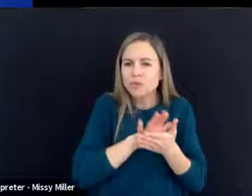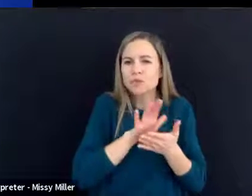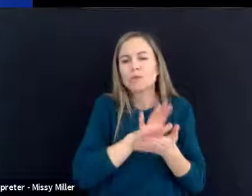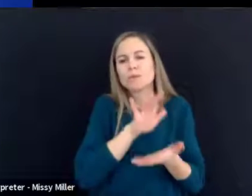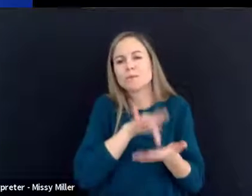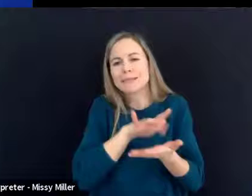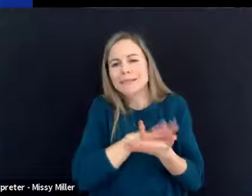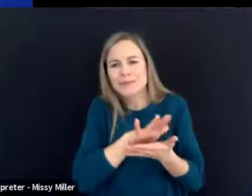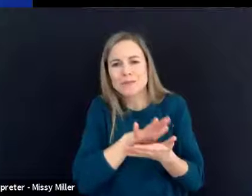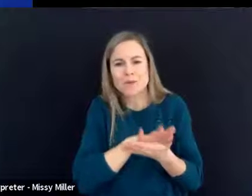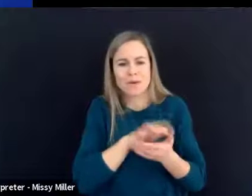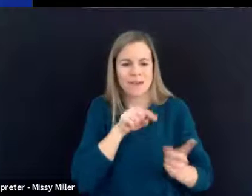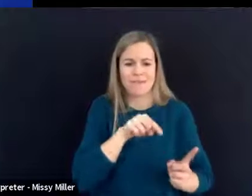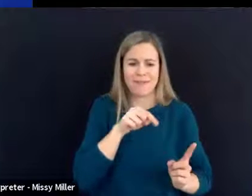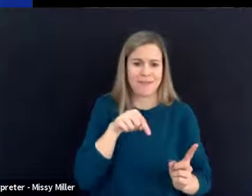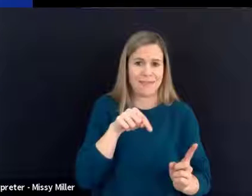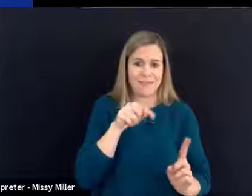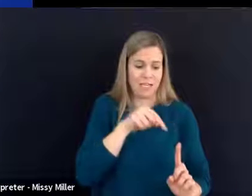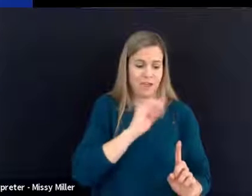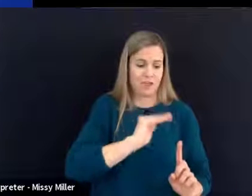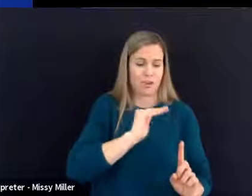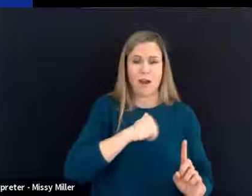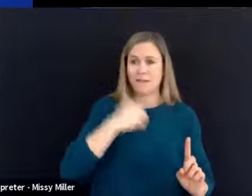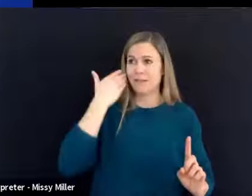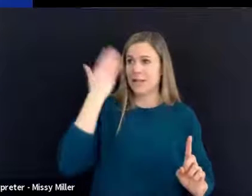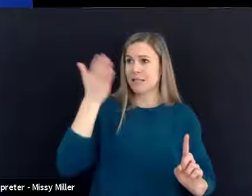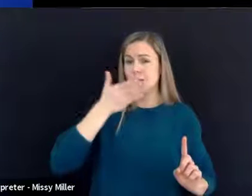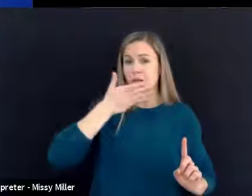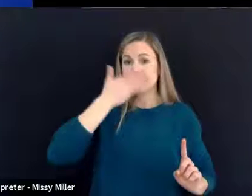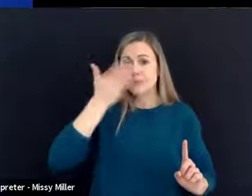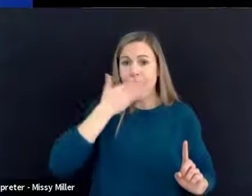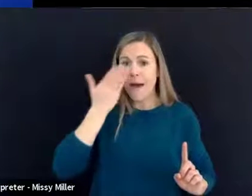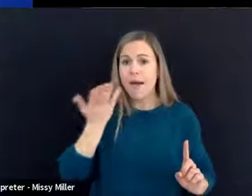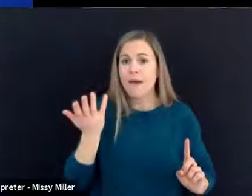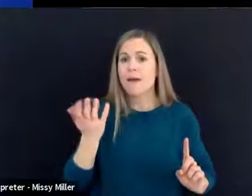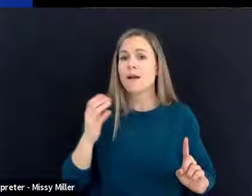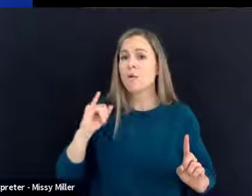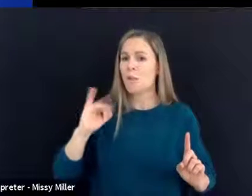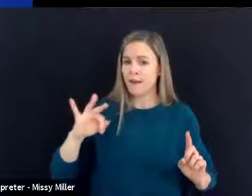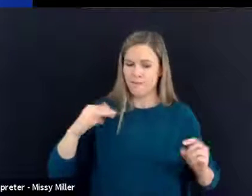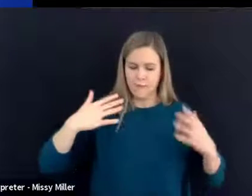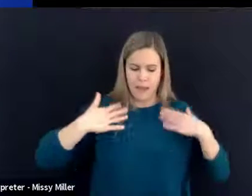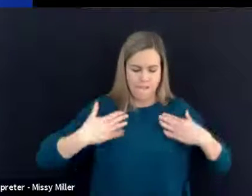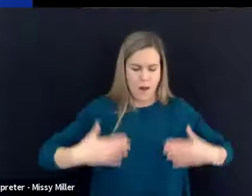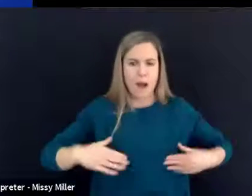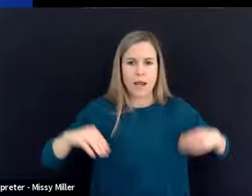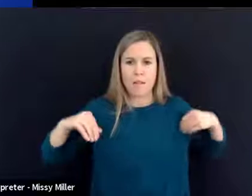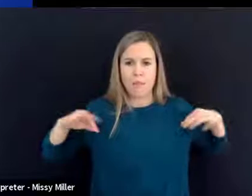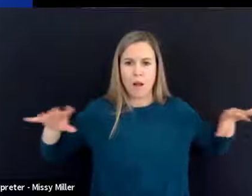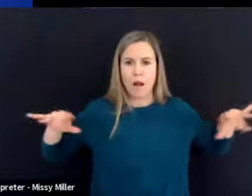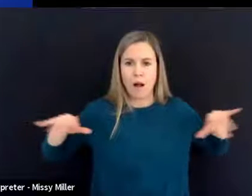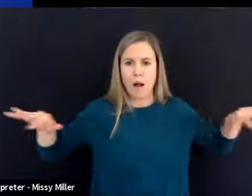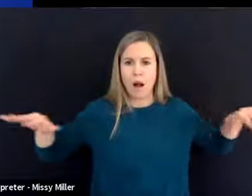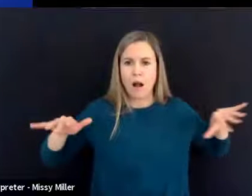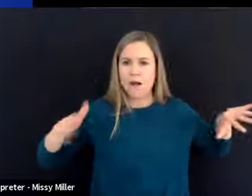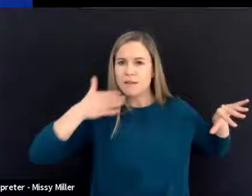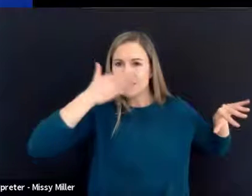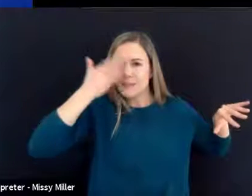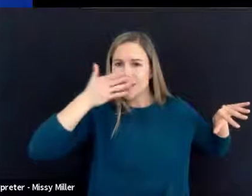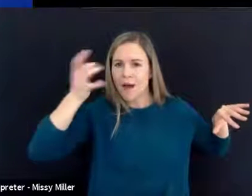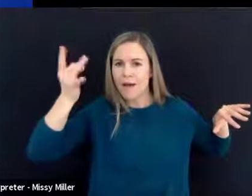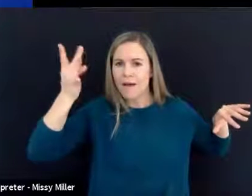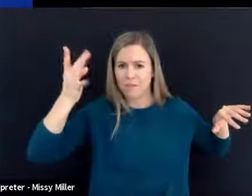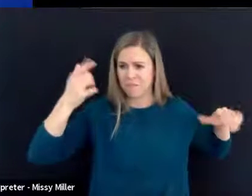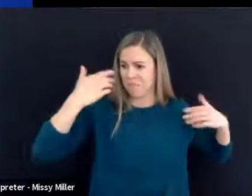learner, isn't aware of the sense of smell, what about their own body odor? They don't sense it. Well, what's going to